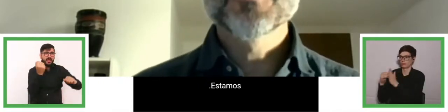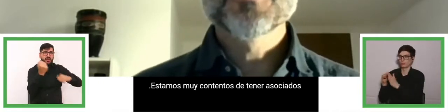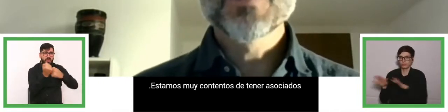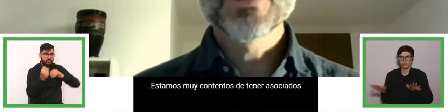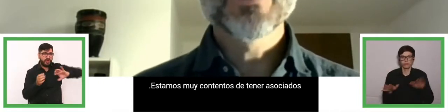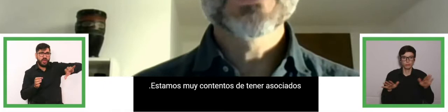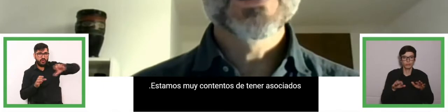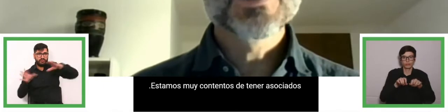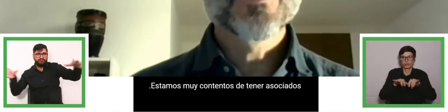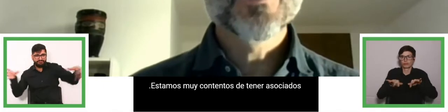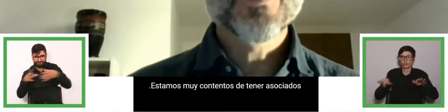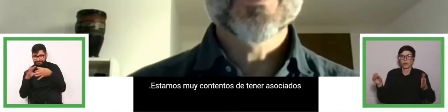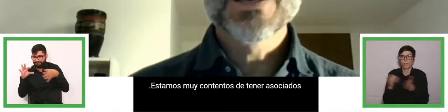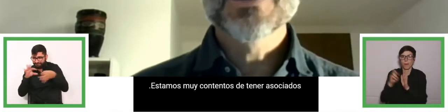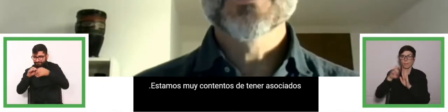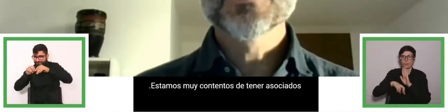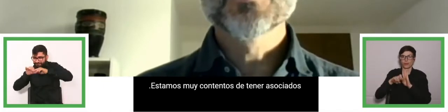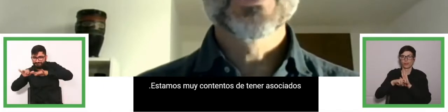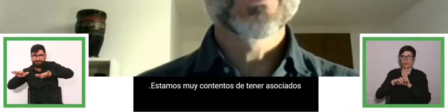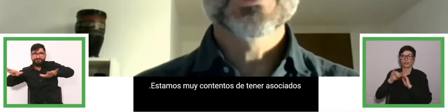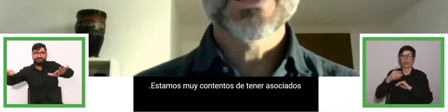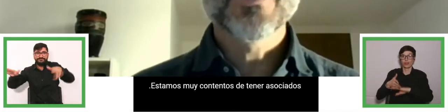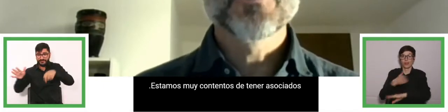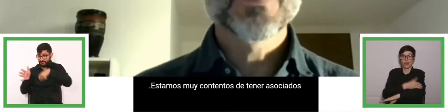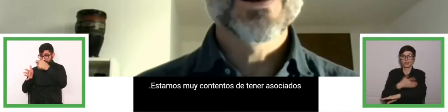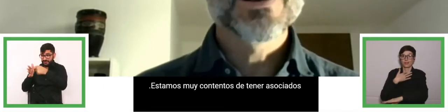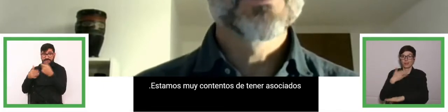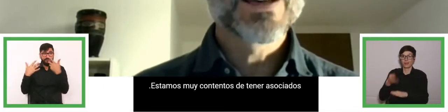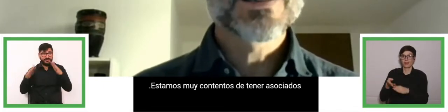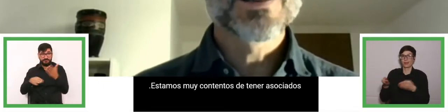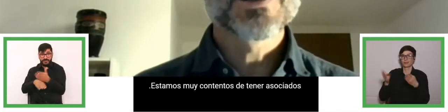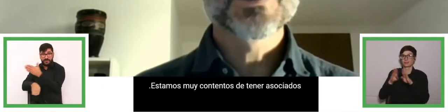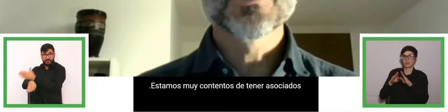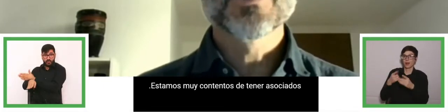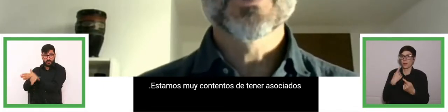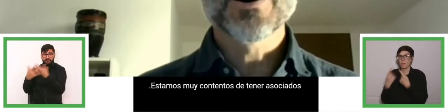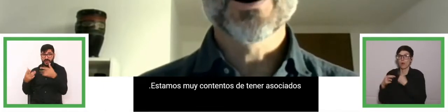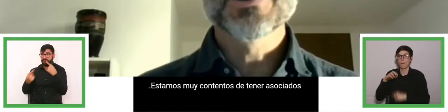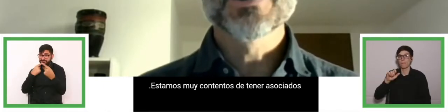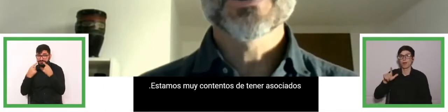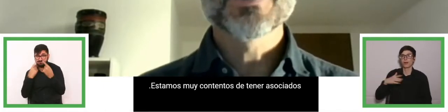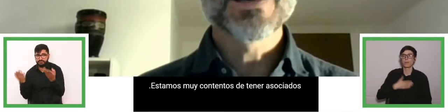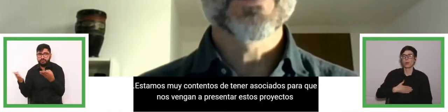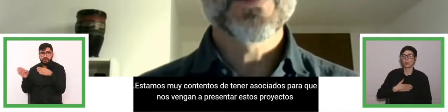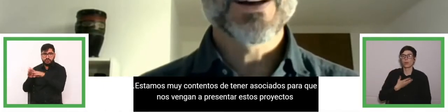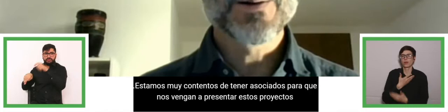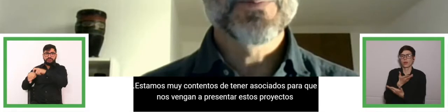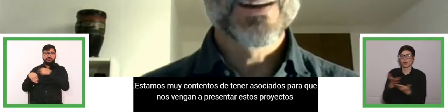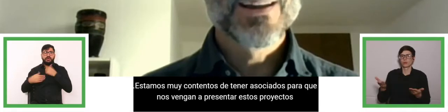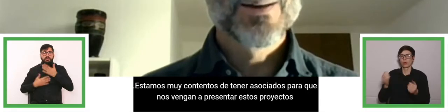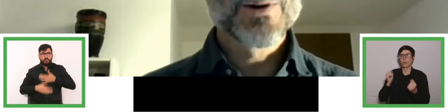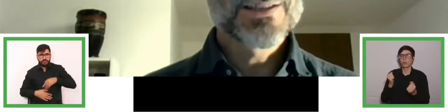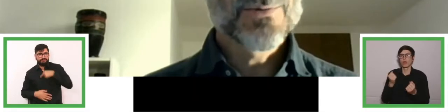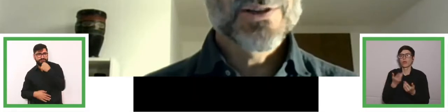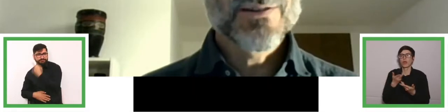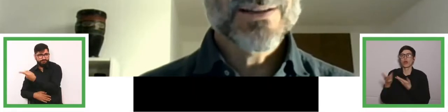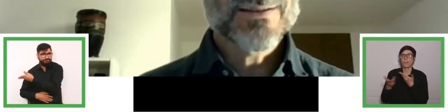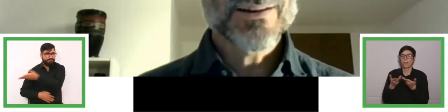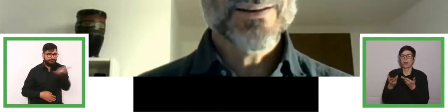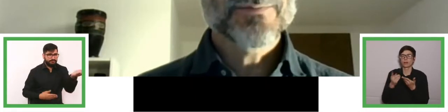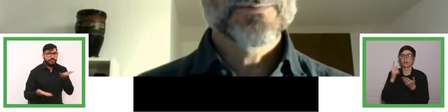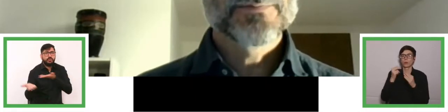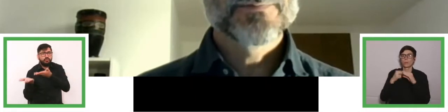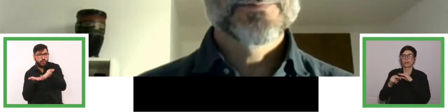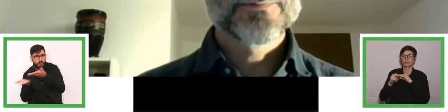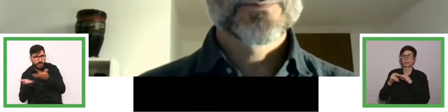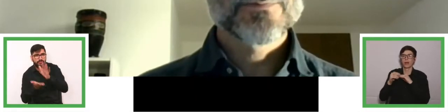would maybe invite each of you three to briefly share a key message to our audience today. Martin, would you like to